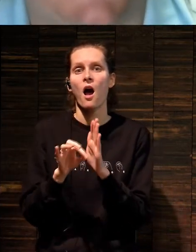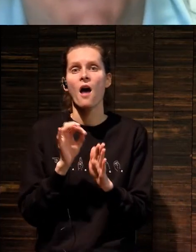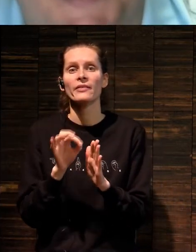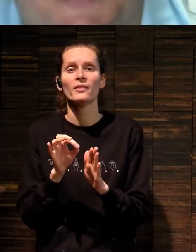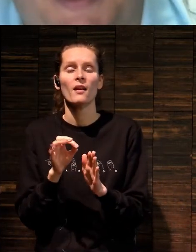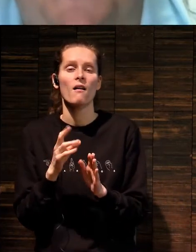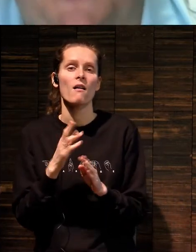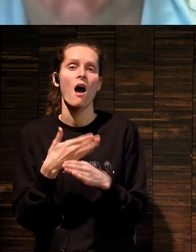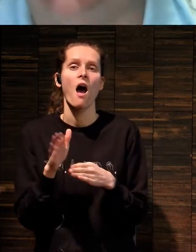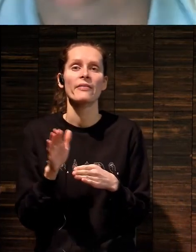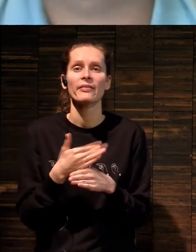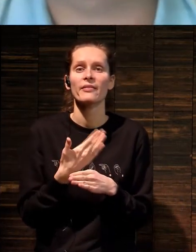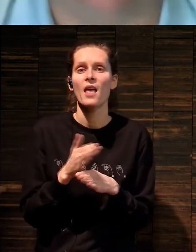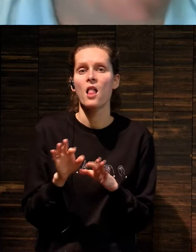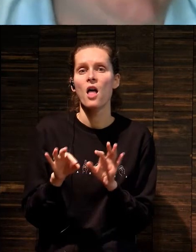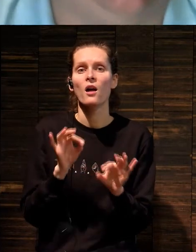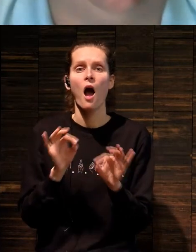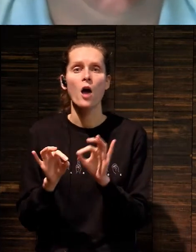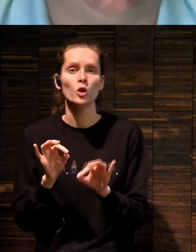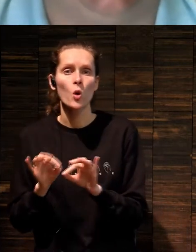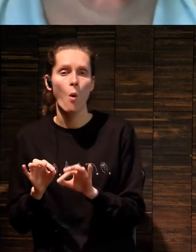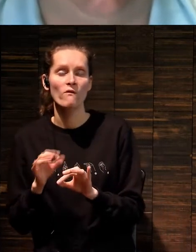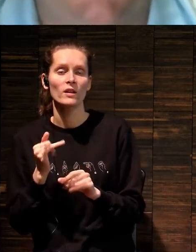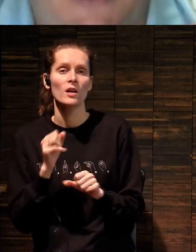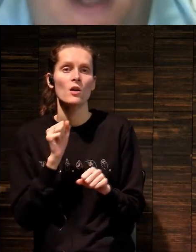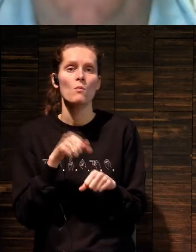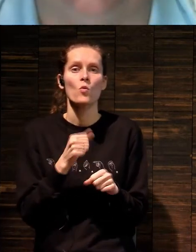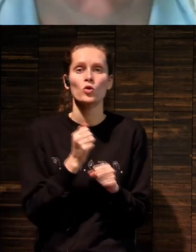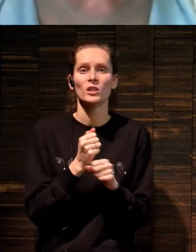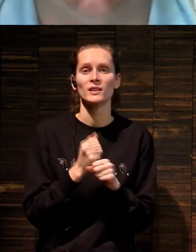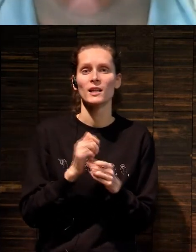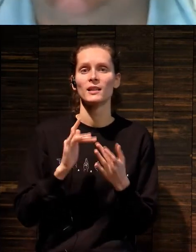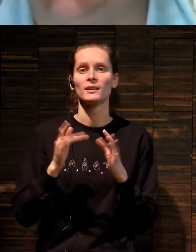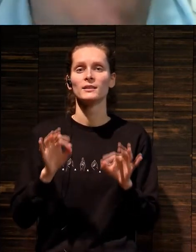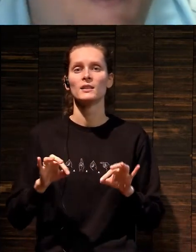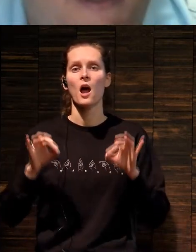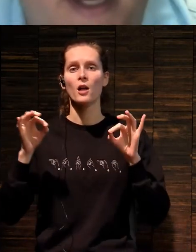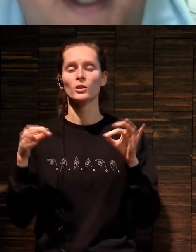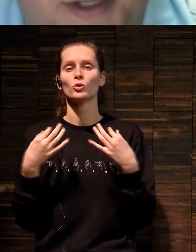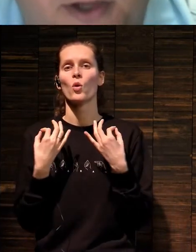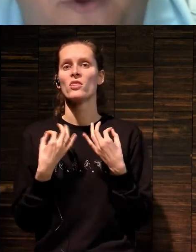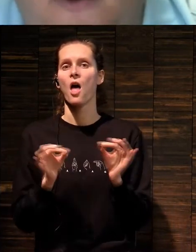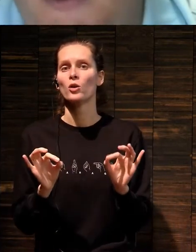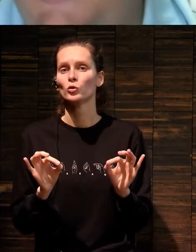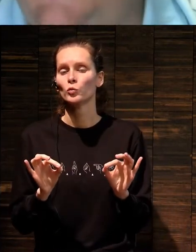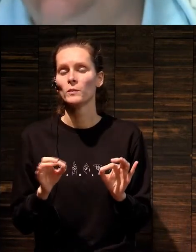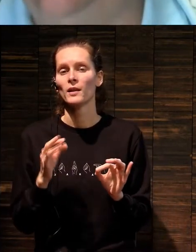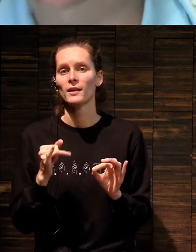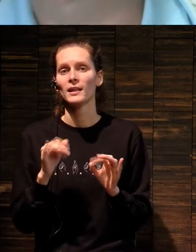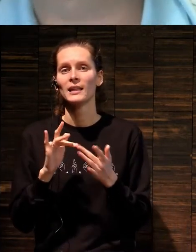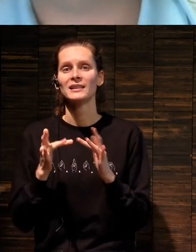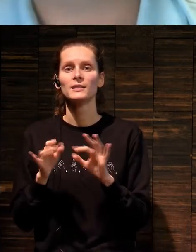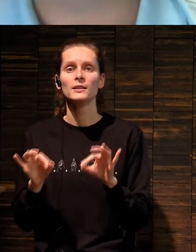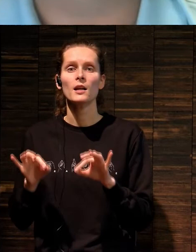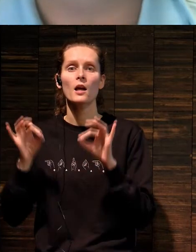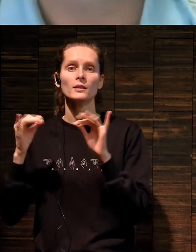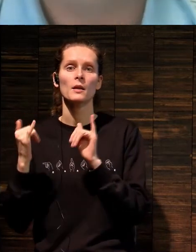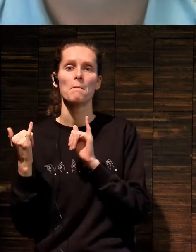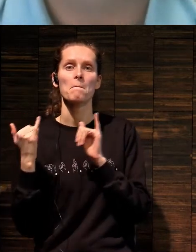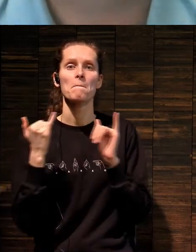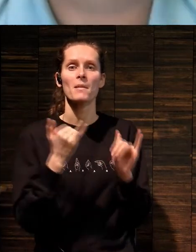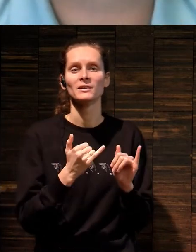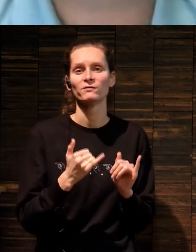entire accessibility process because it's right there on the site. Everyone can see it. It's not hidden in code. So they'll